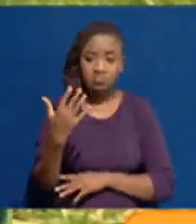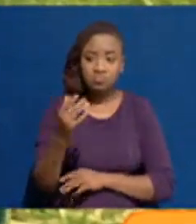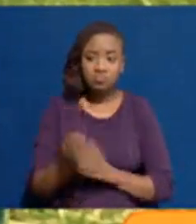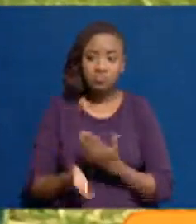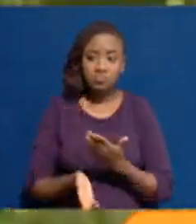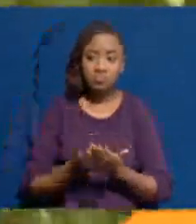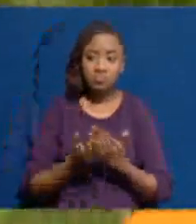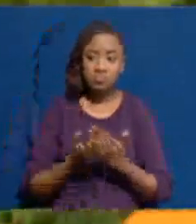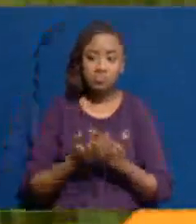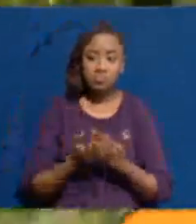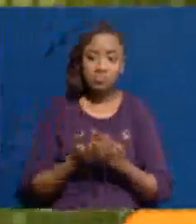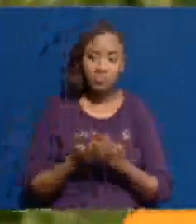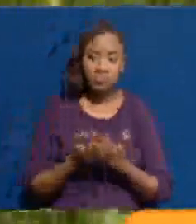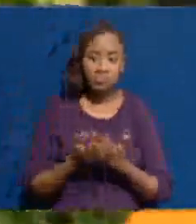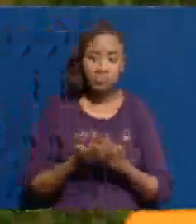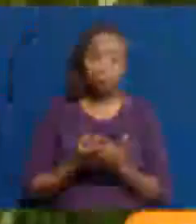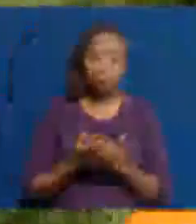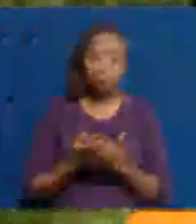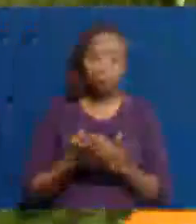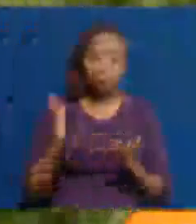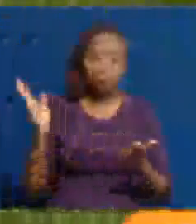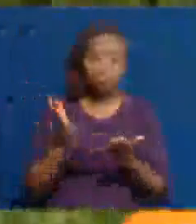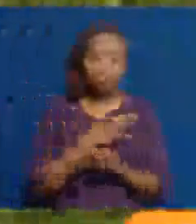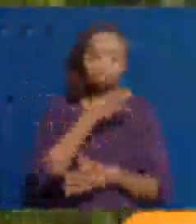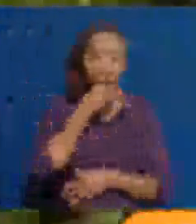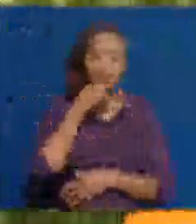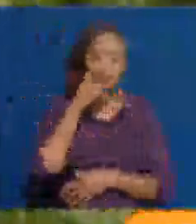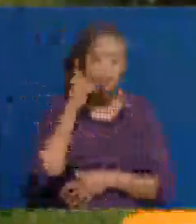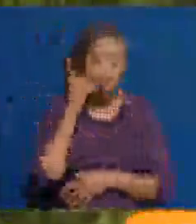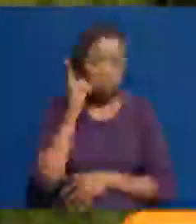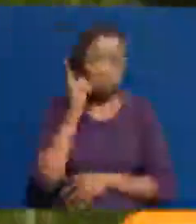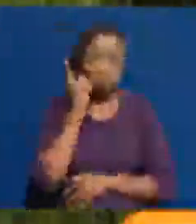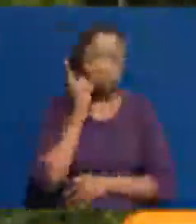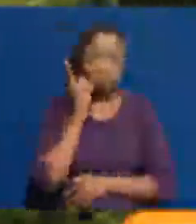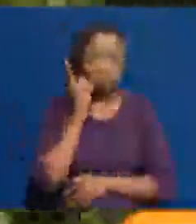desert desertification and